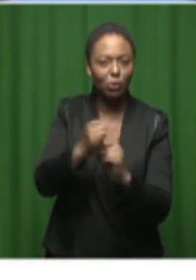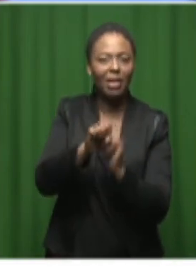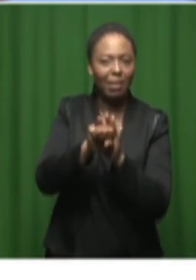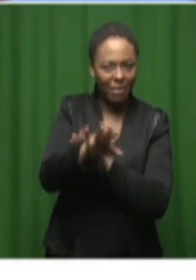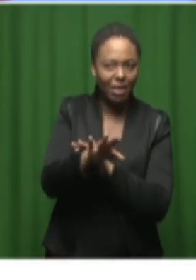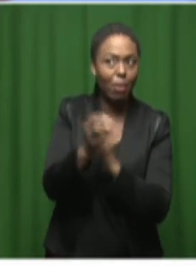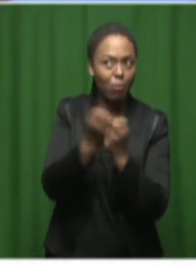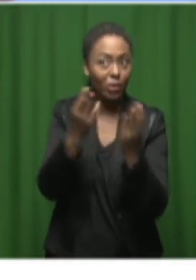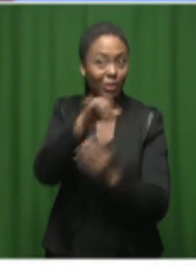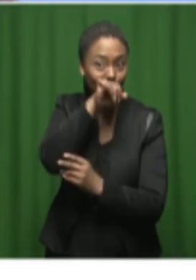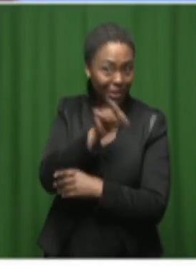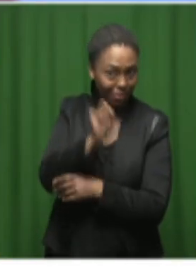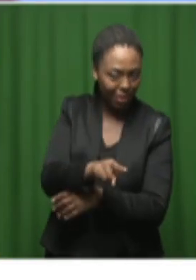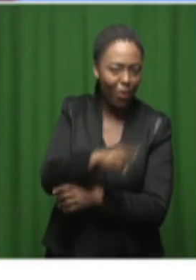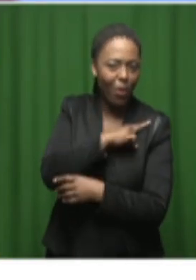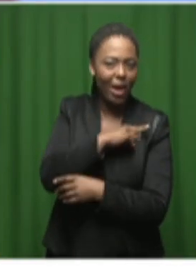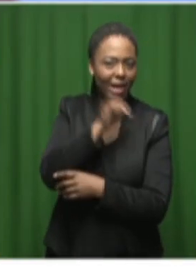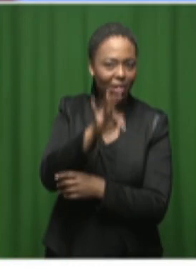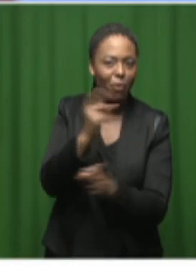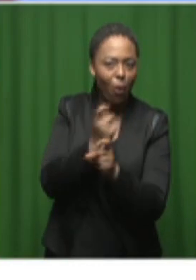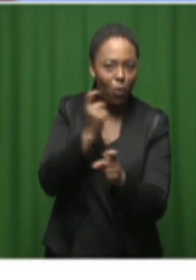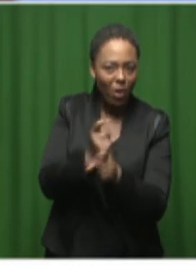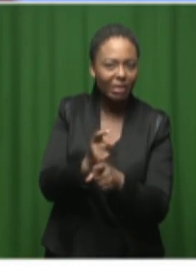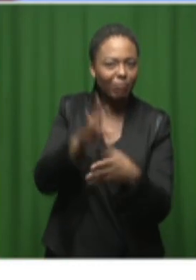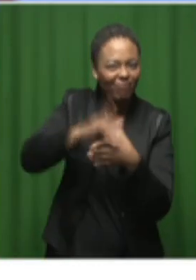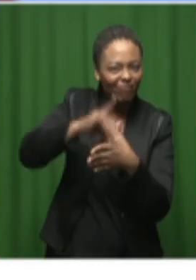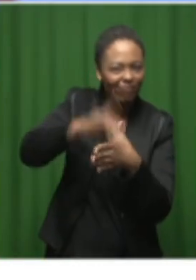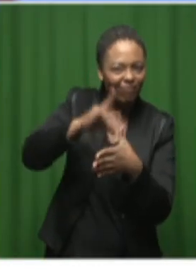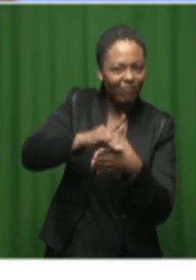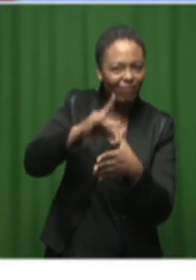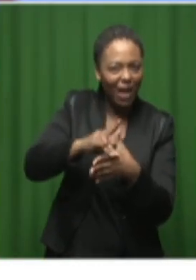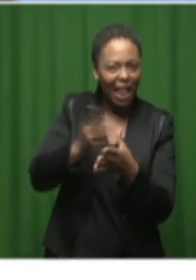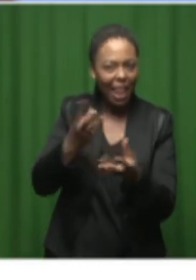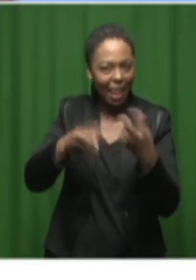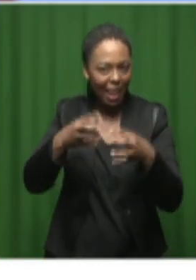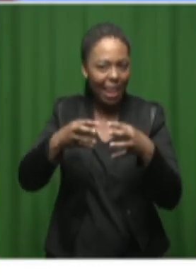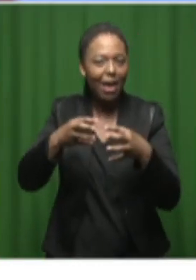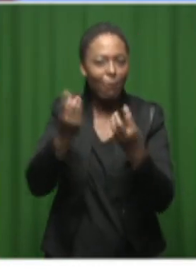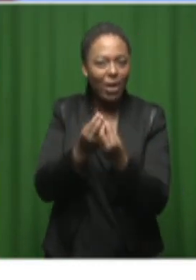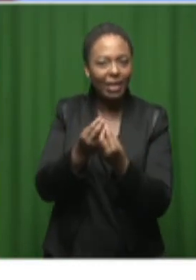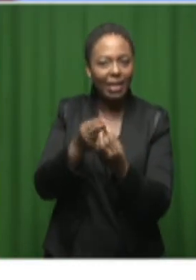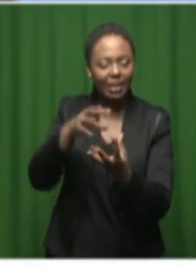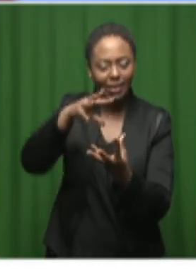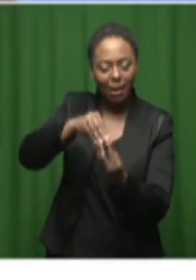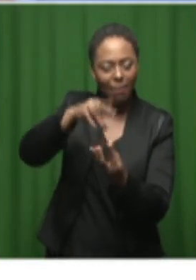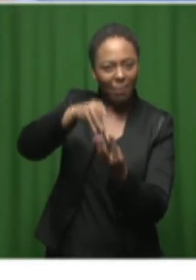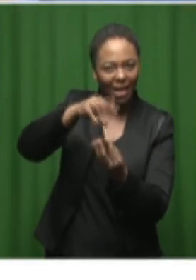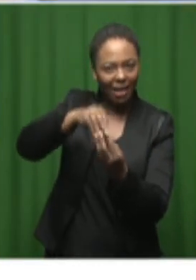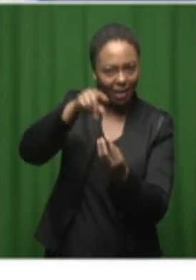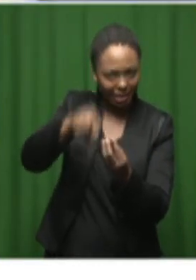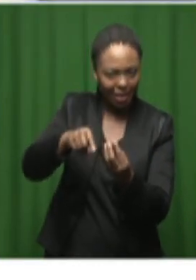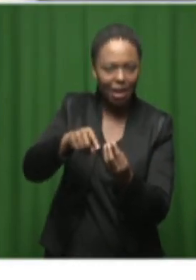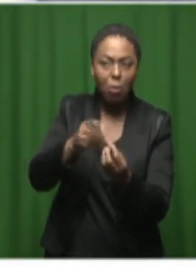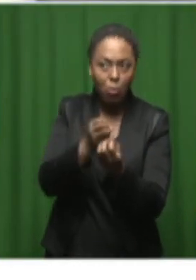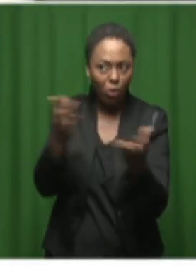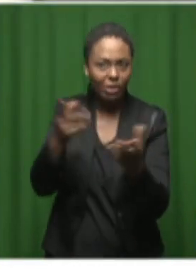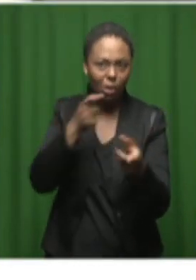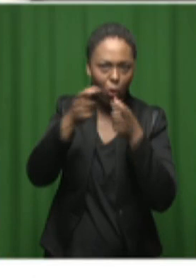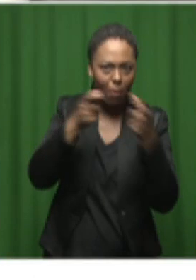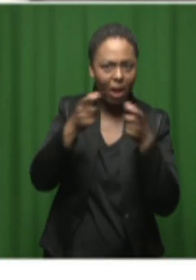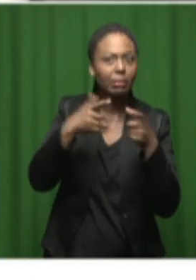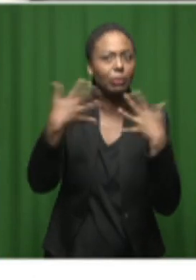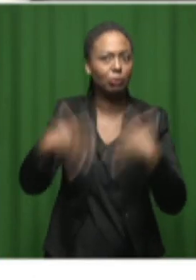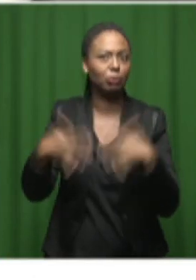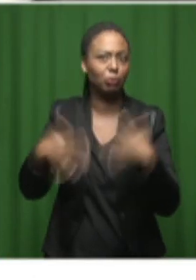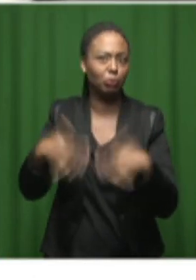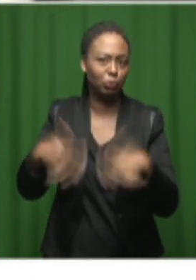favorite, because every time I post a stew with dumpling, I get so much feedback. Yeah. So I've got a beef stew here with dumpling that